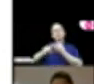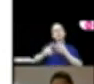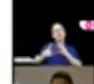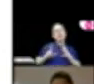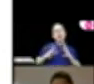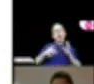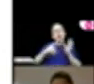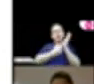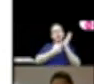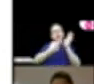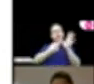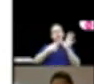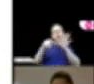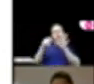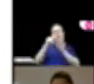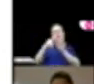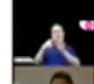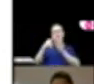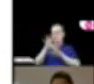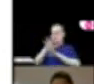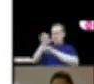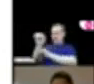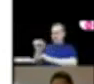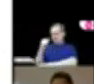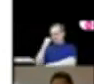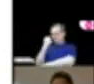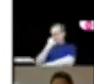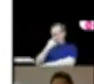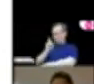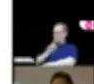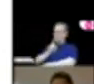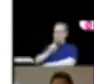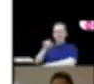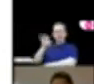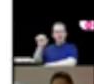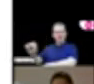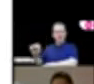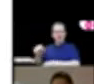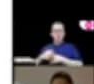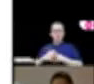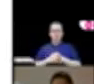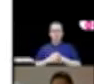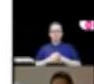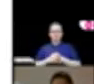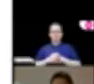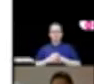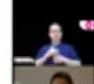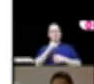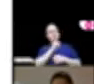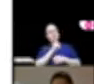they can prove that, no, you're a woman. Women who have faced